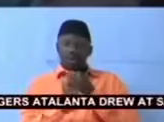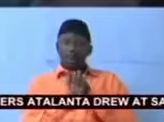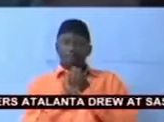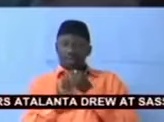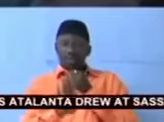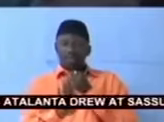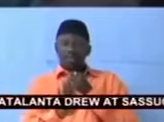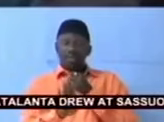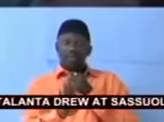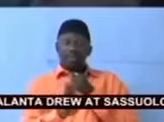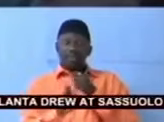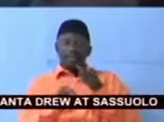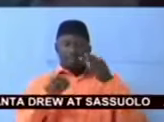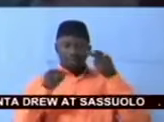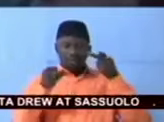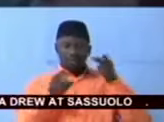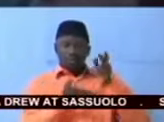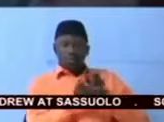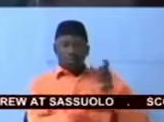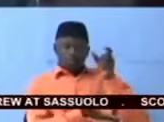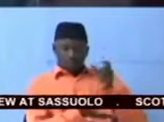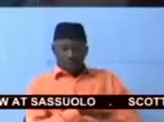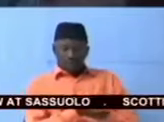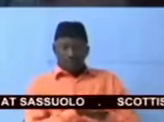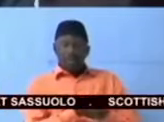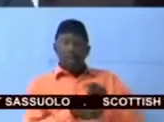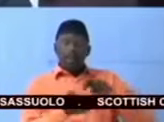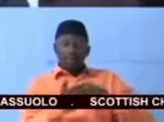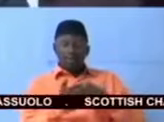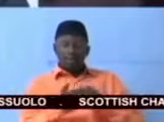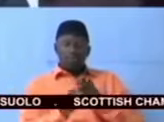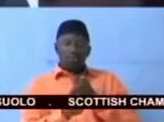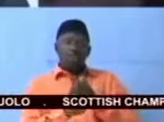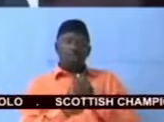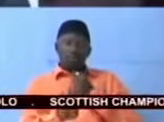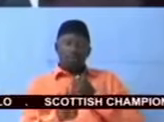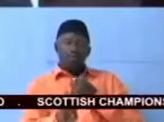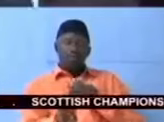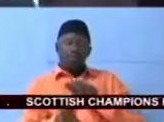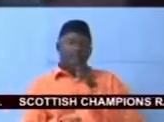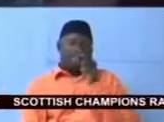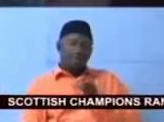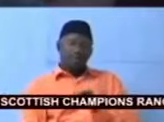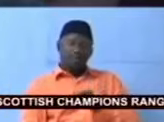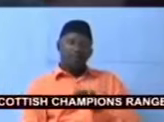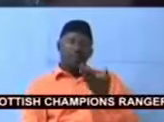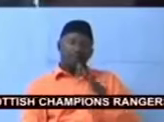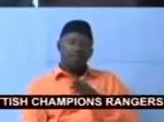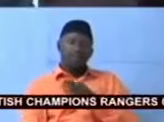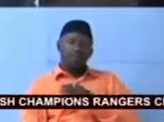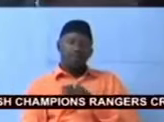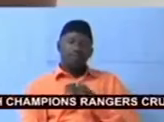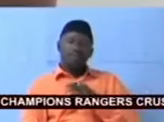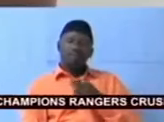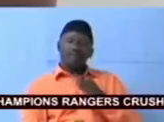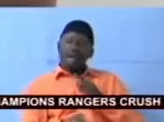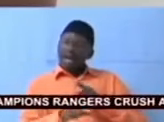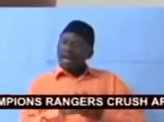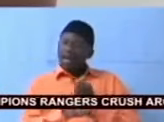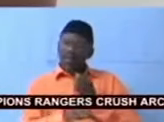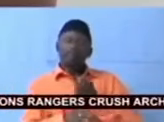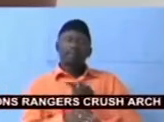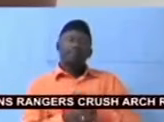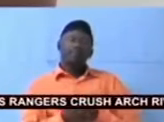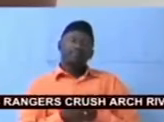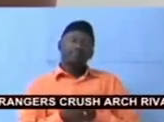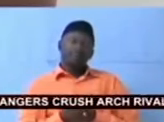protective custody? In other words, from your actions of denying bail. dinañ mëna wax né lolu nga def nonu bé téré ko pour ñu bël